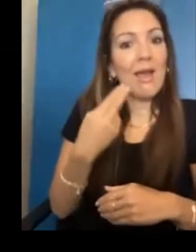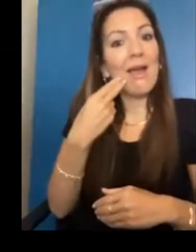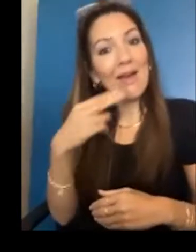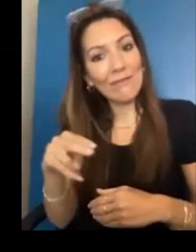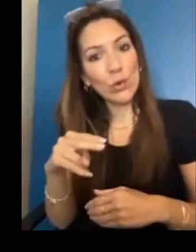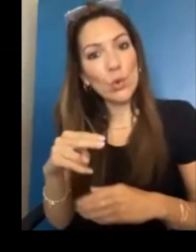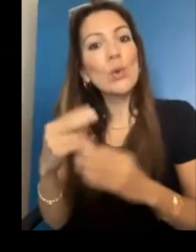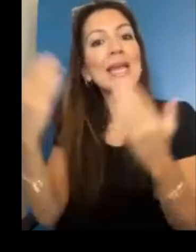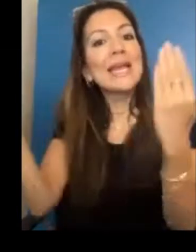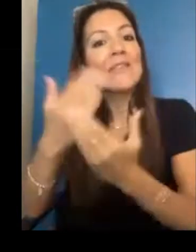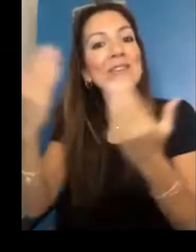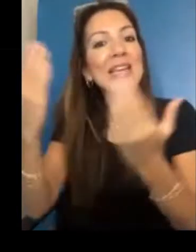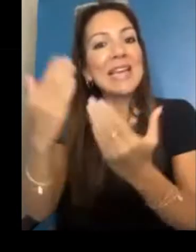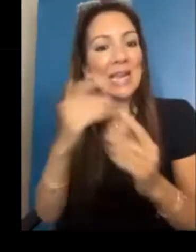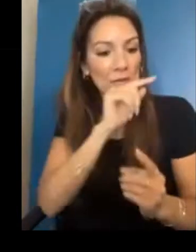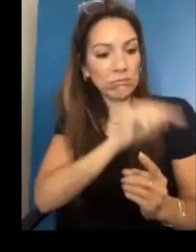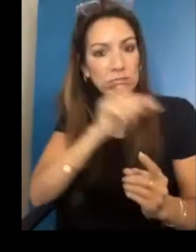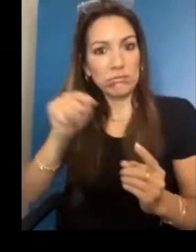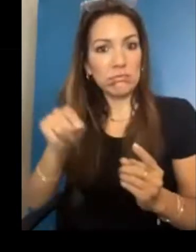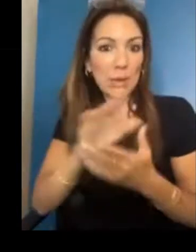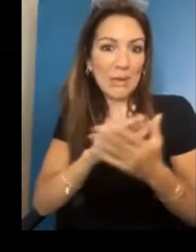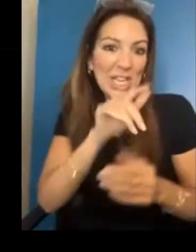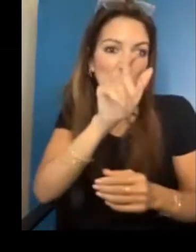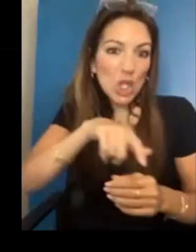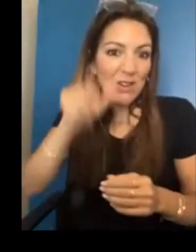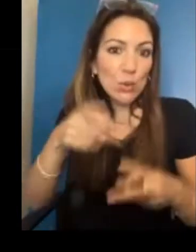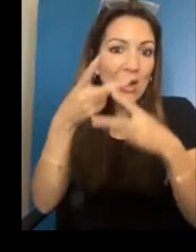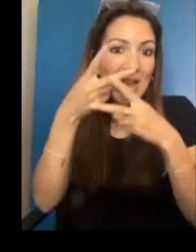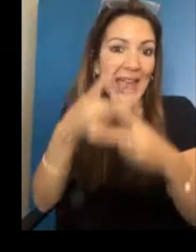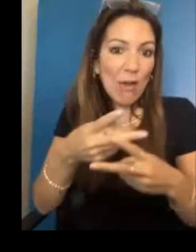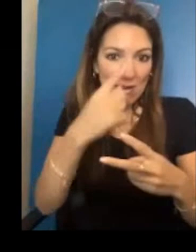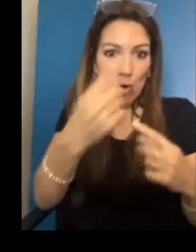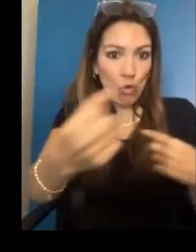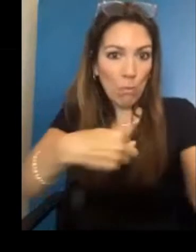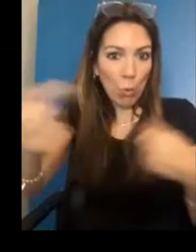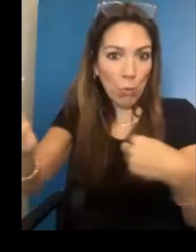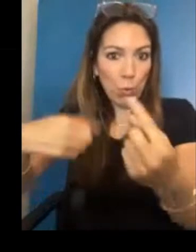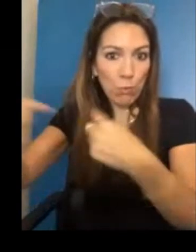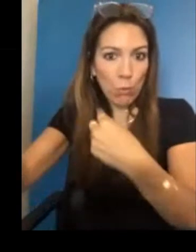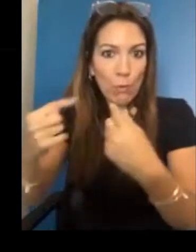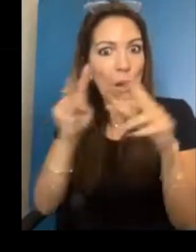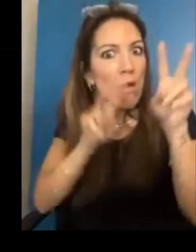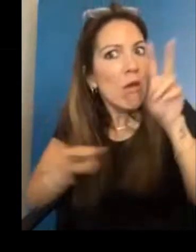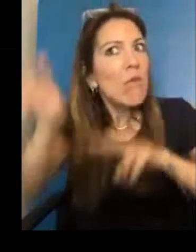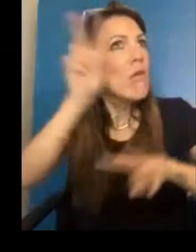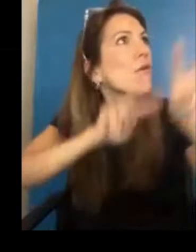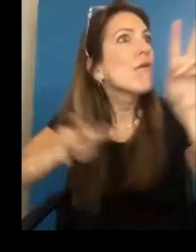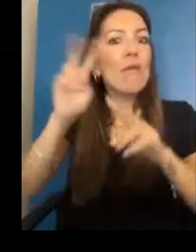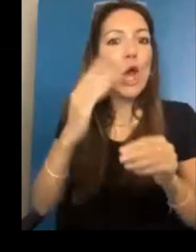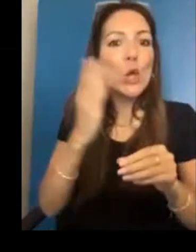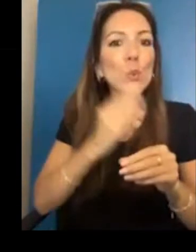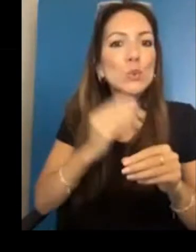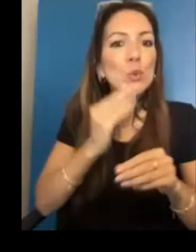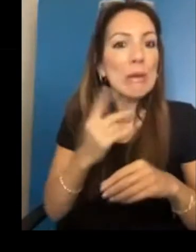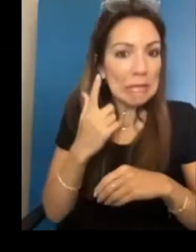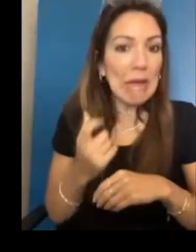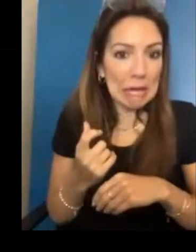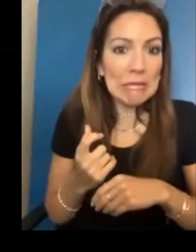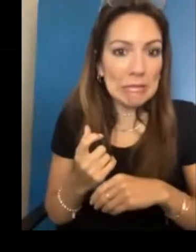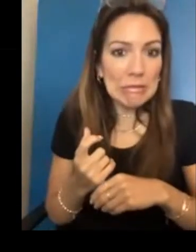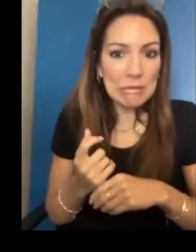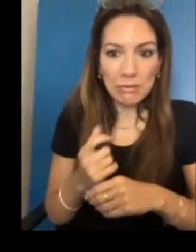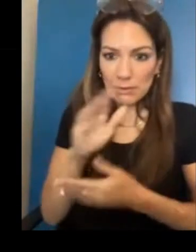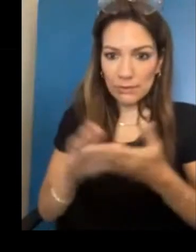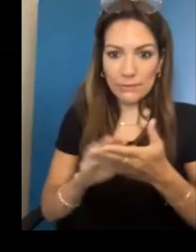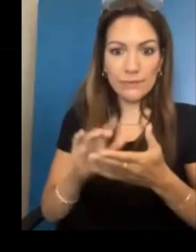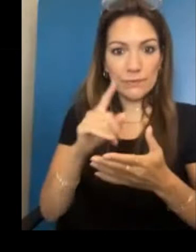service users and carers also to come and have a look at this new environment as well. And then just I'll go on